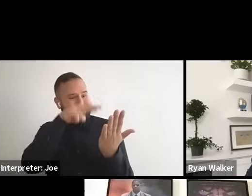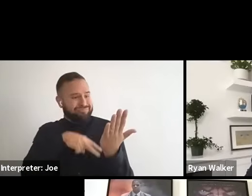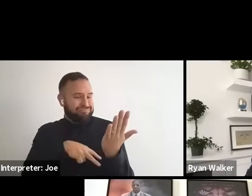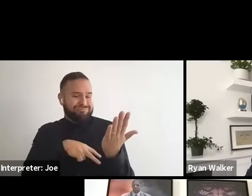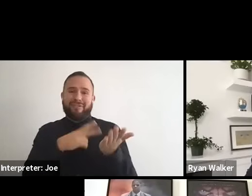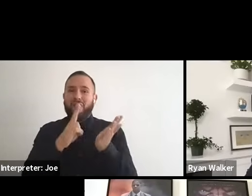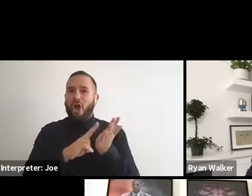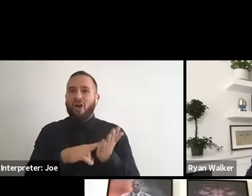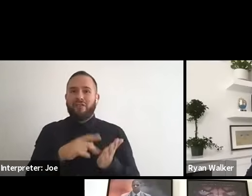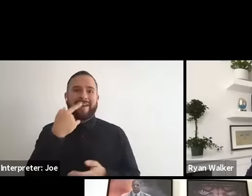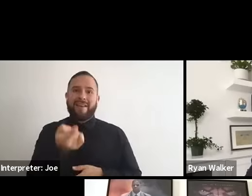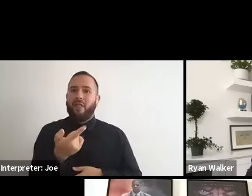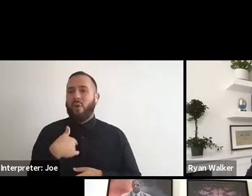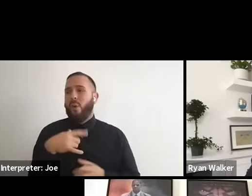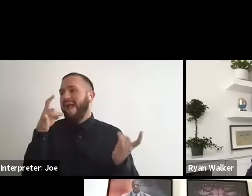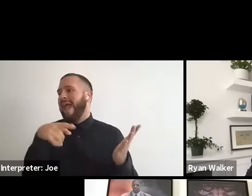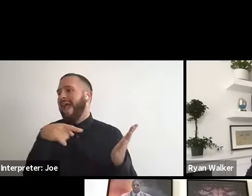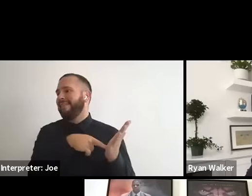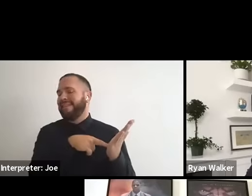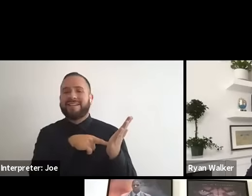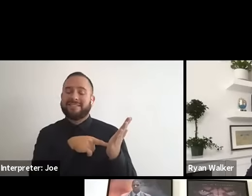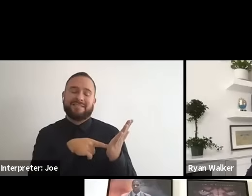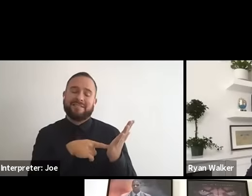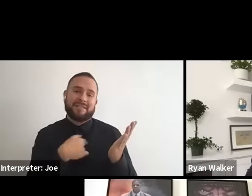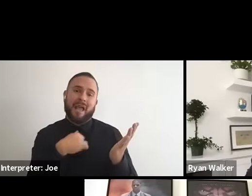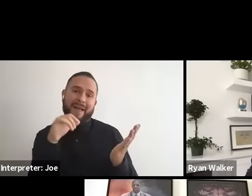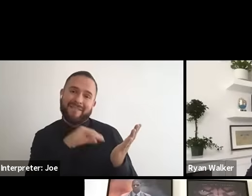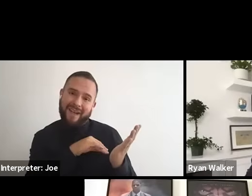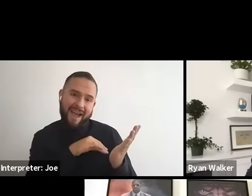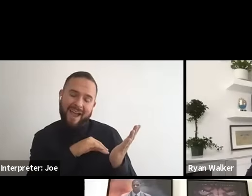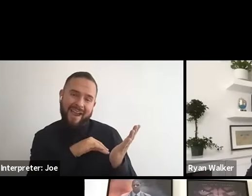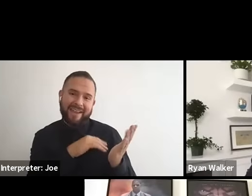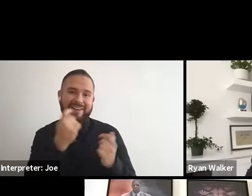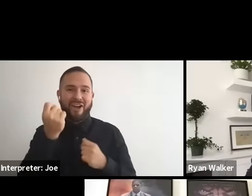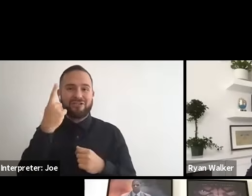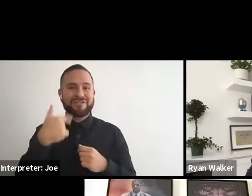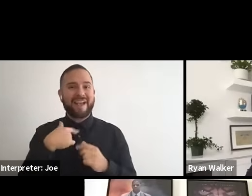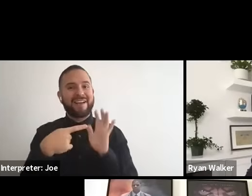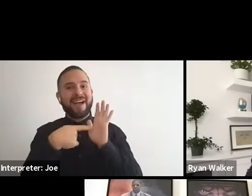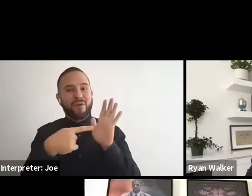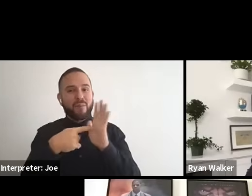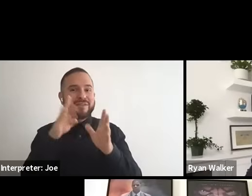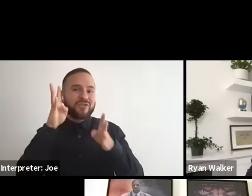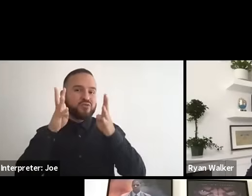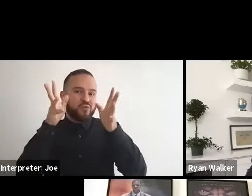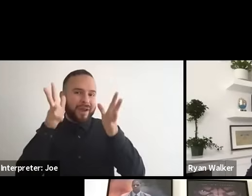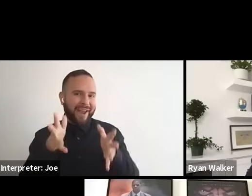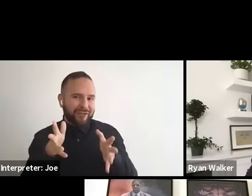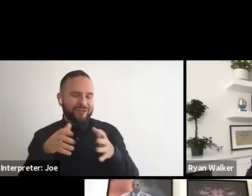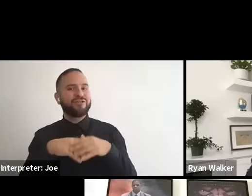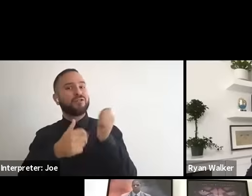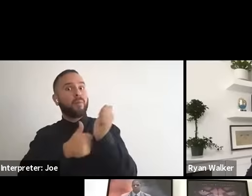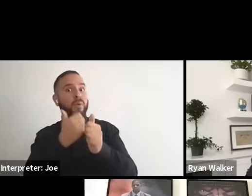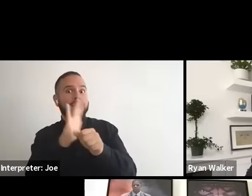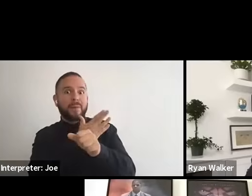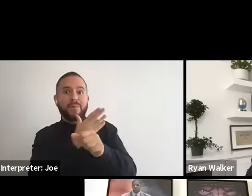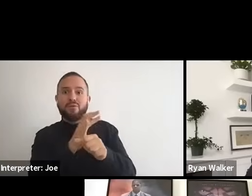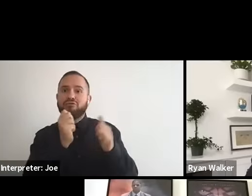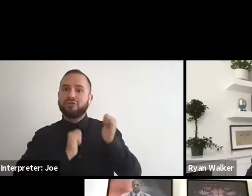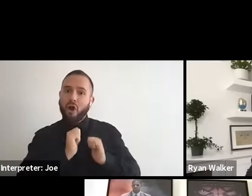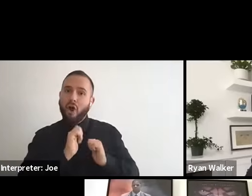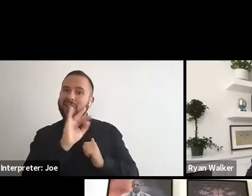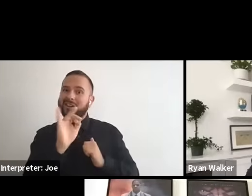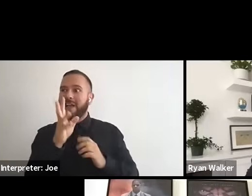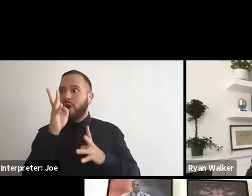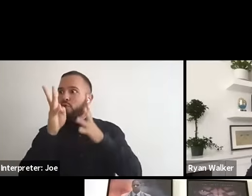of it, because that would not be a lie. I mean, here's the thing. I represent creators, okay? I represent mostly music artists and creators in the areas